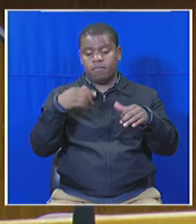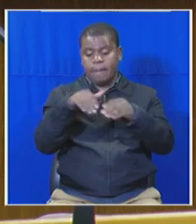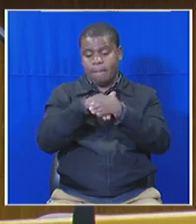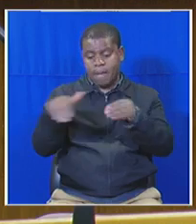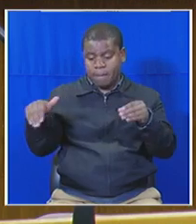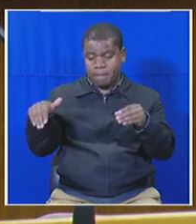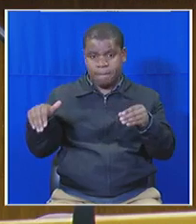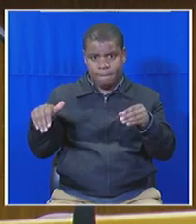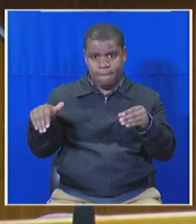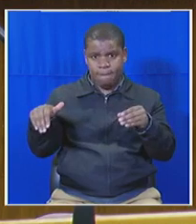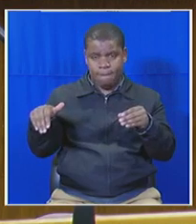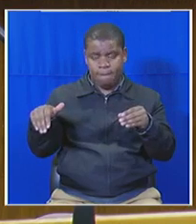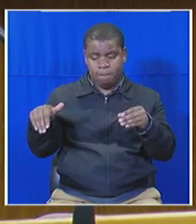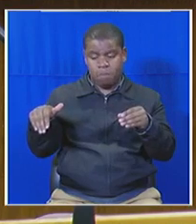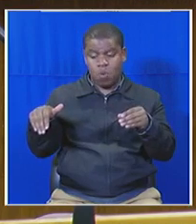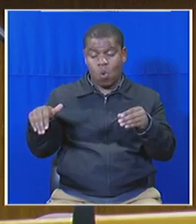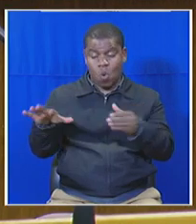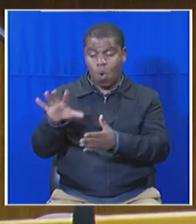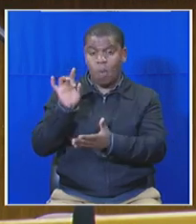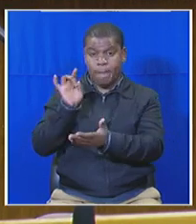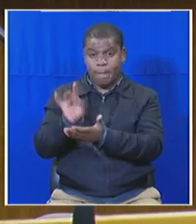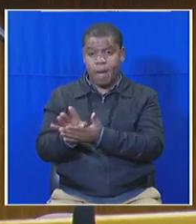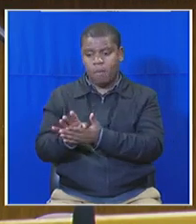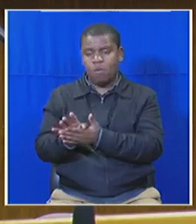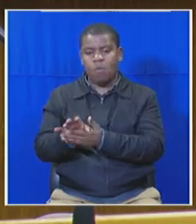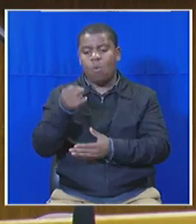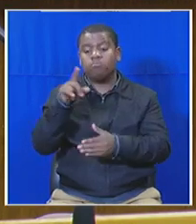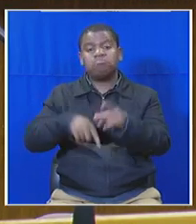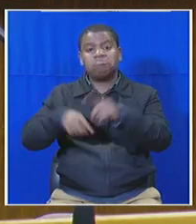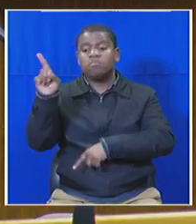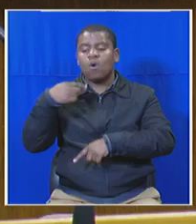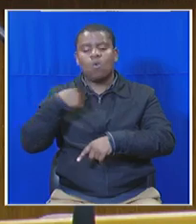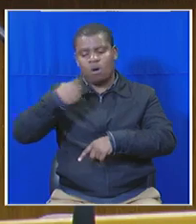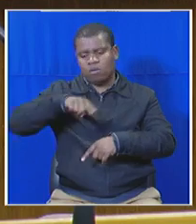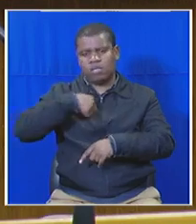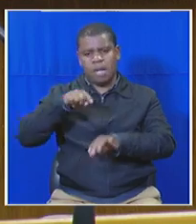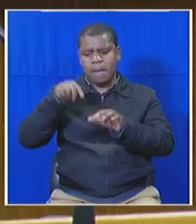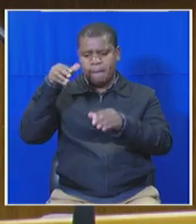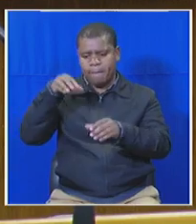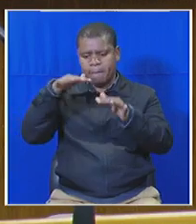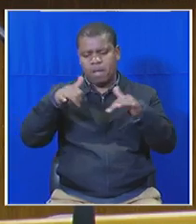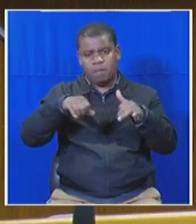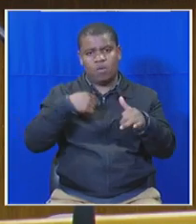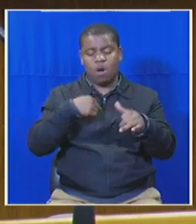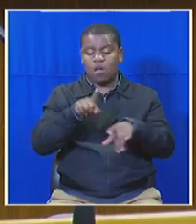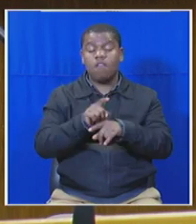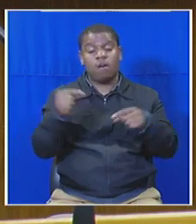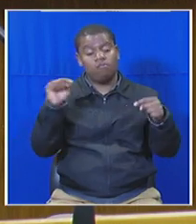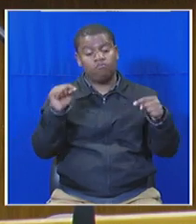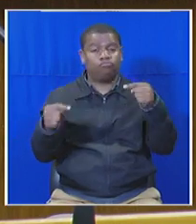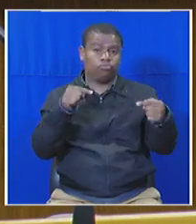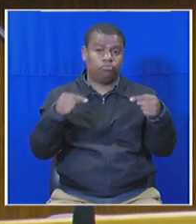bazimfumfuthela kuyo yonke into eyinyani eza ne-EFF. CEFF siyibona ingumnqa into yokuba